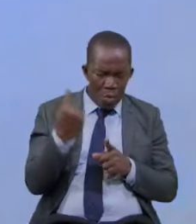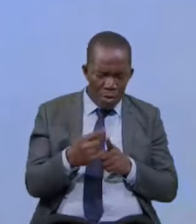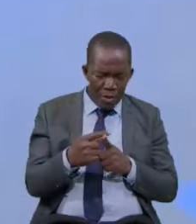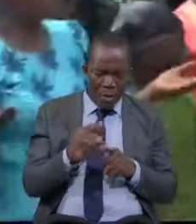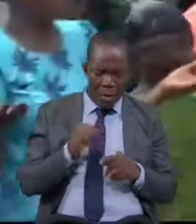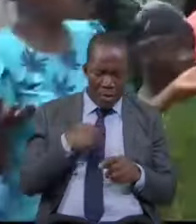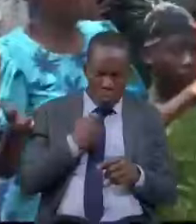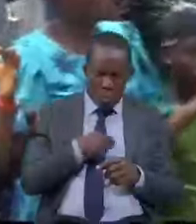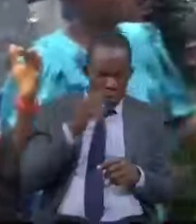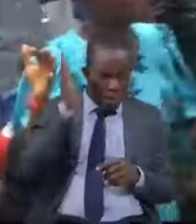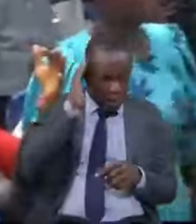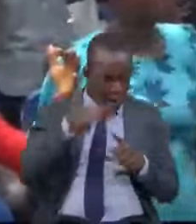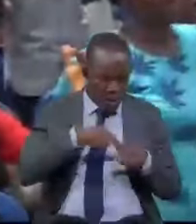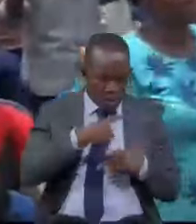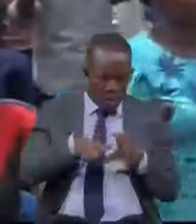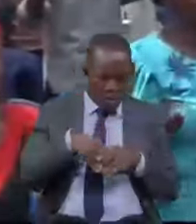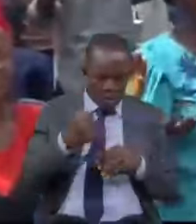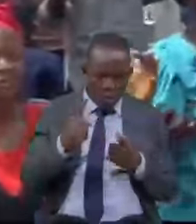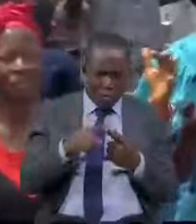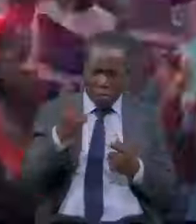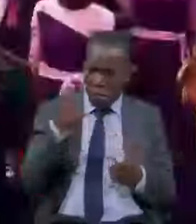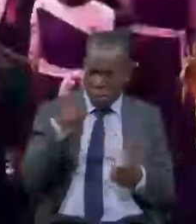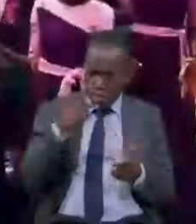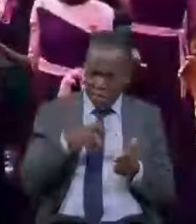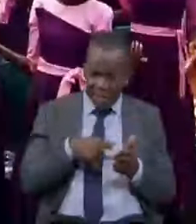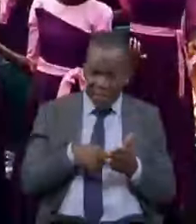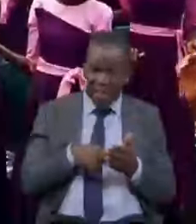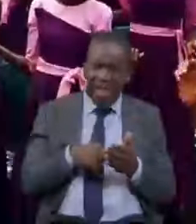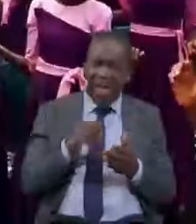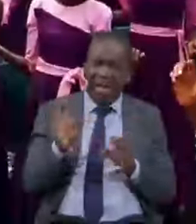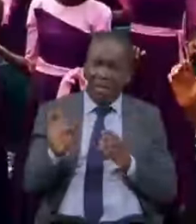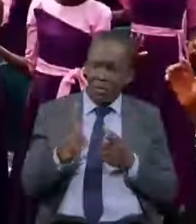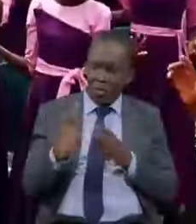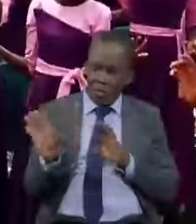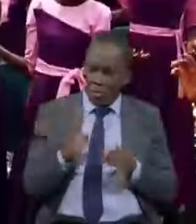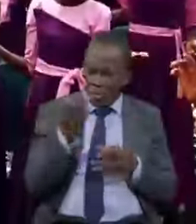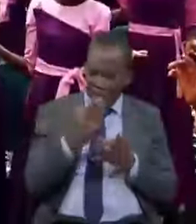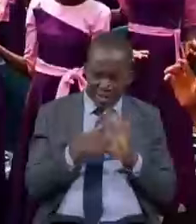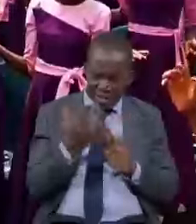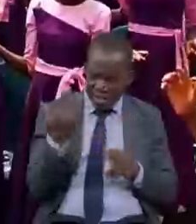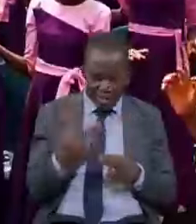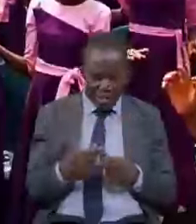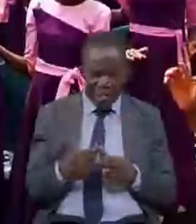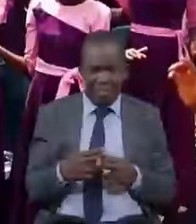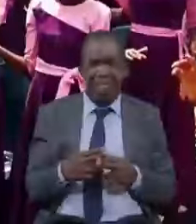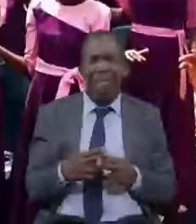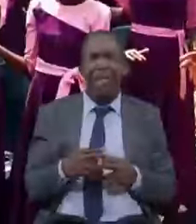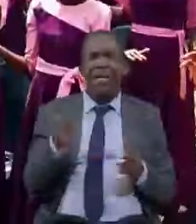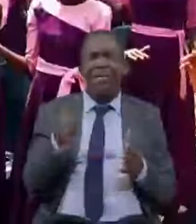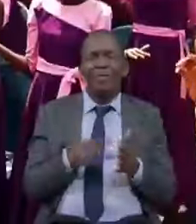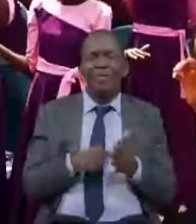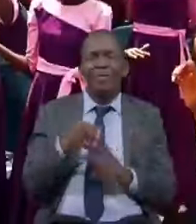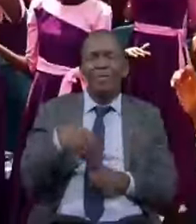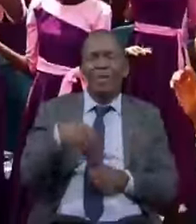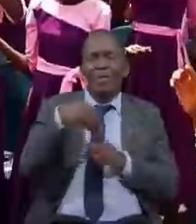to do in Jesus' name. And this special privilege you have given